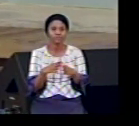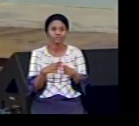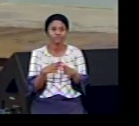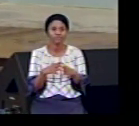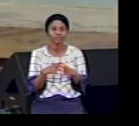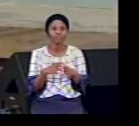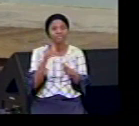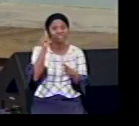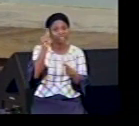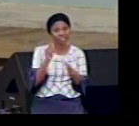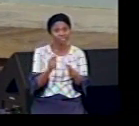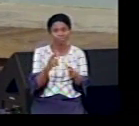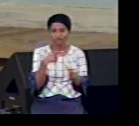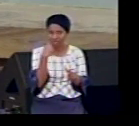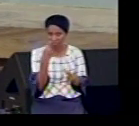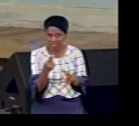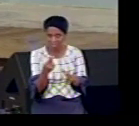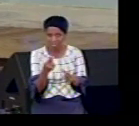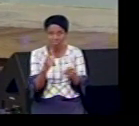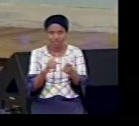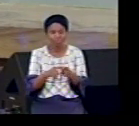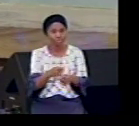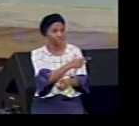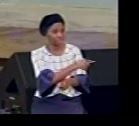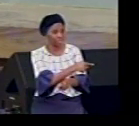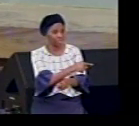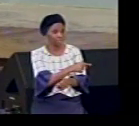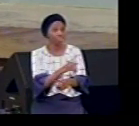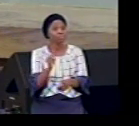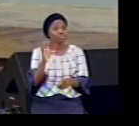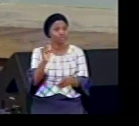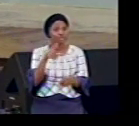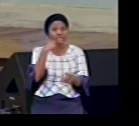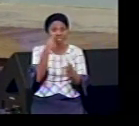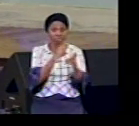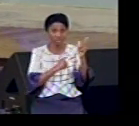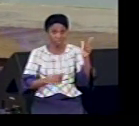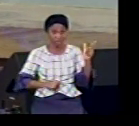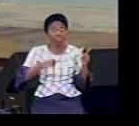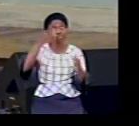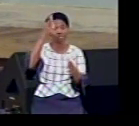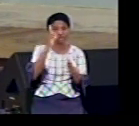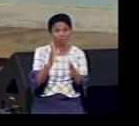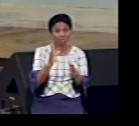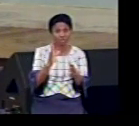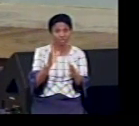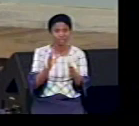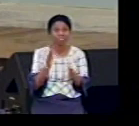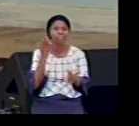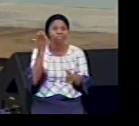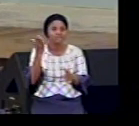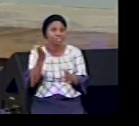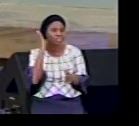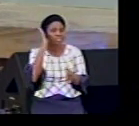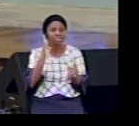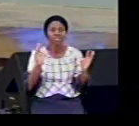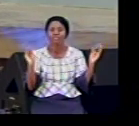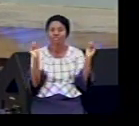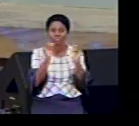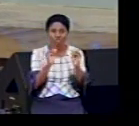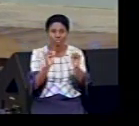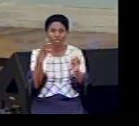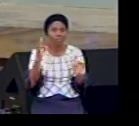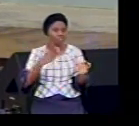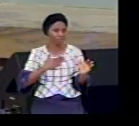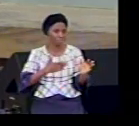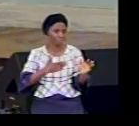say unto them, thus says the Lord God, there shall none of